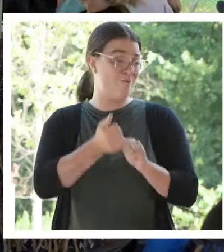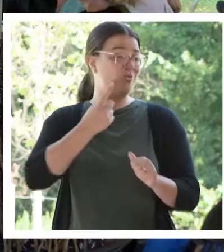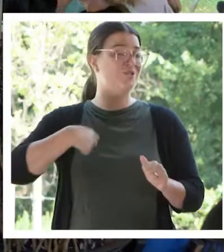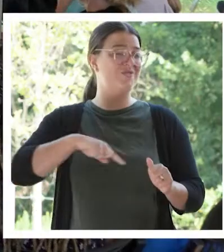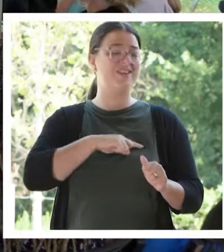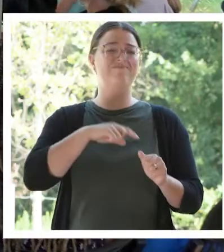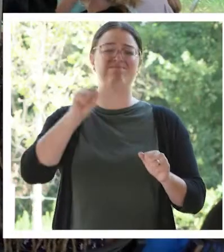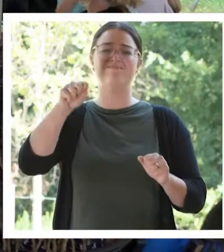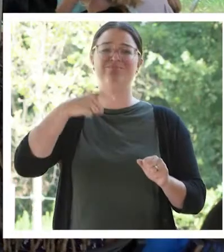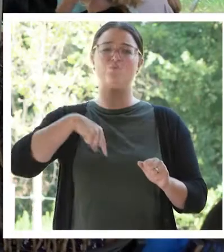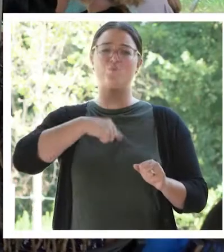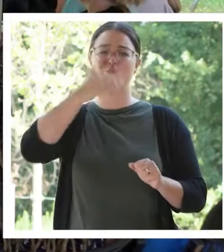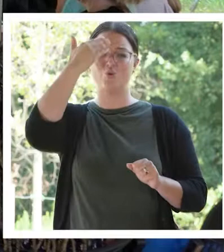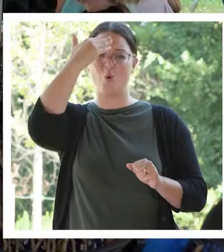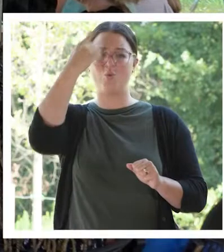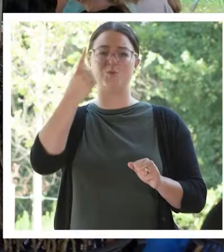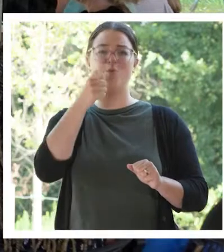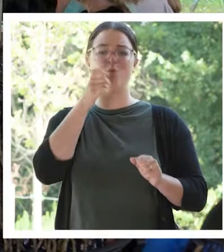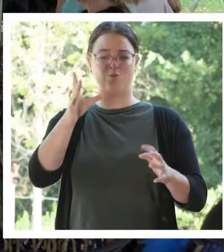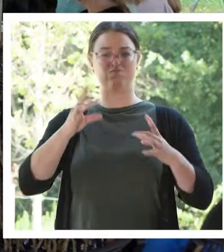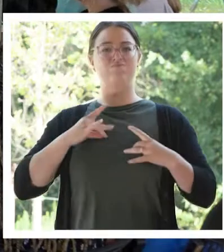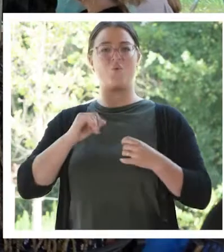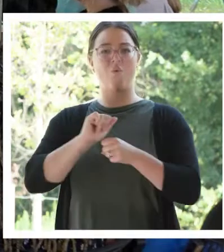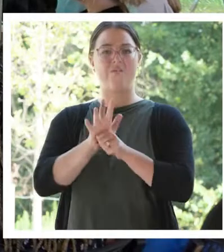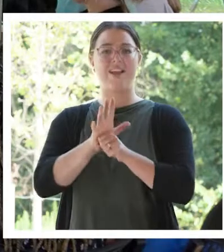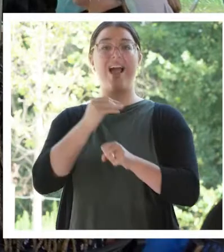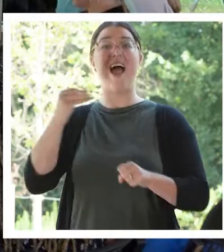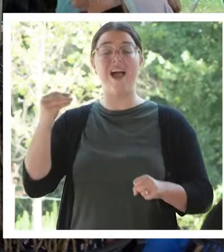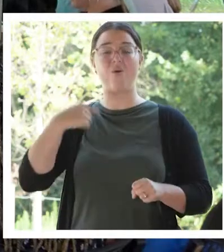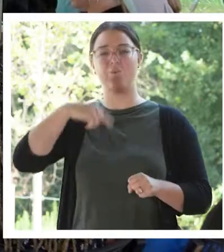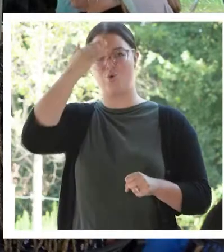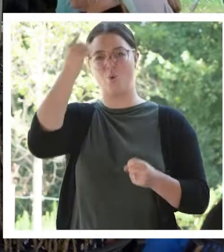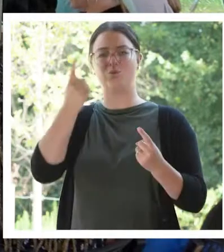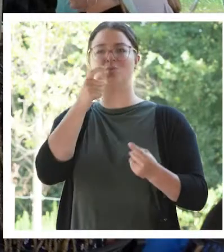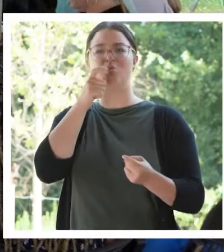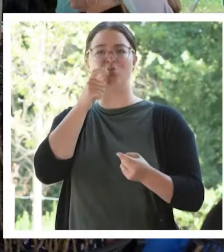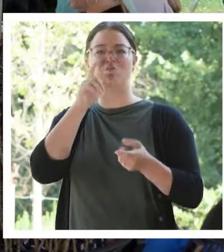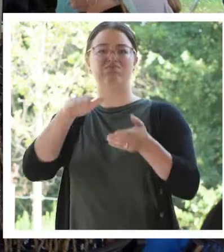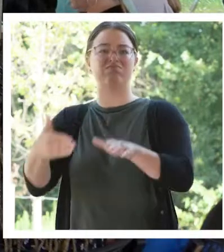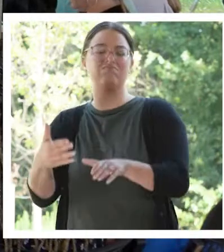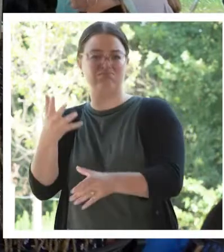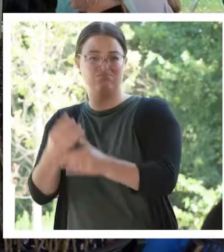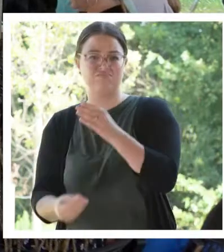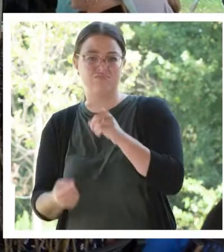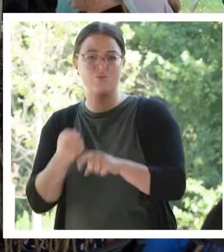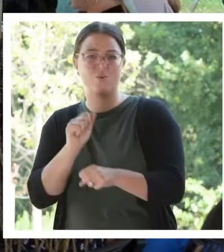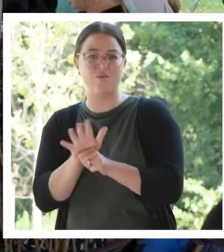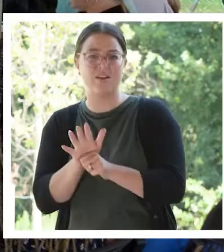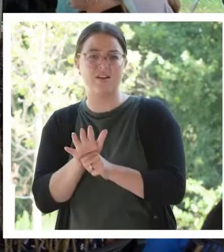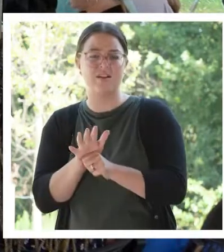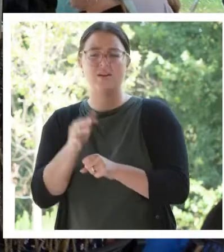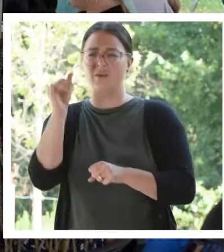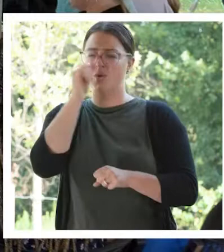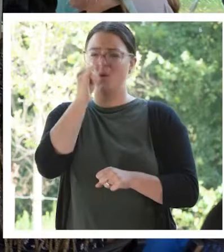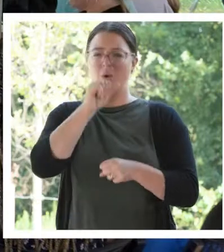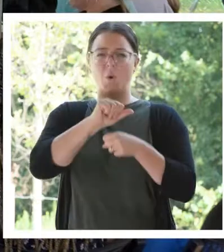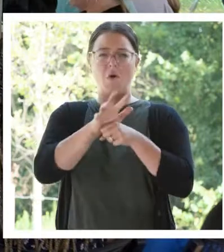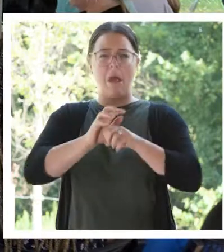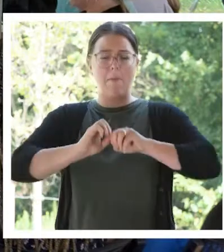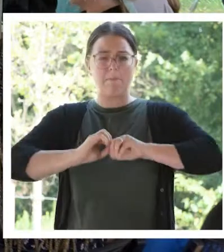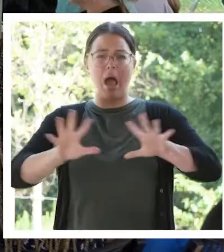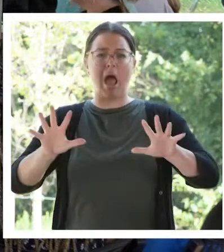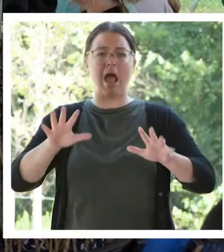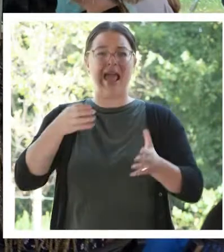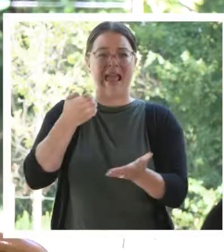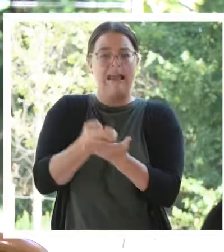had COVID, and we know people who've lost somebody to COVID. Now, the pandemic and its economic fallout have been intense. As with